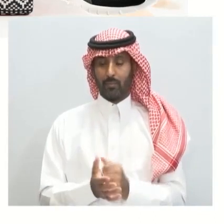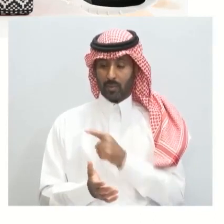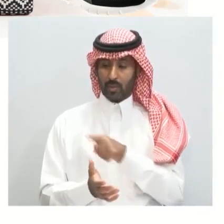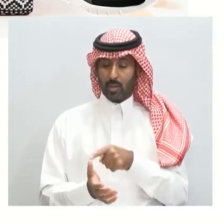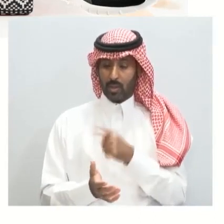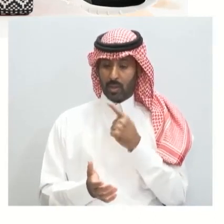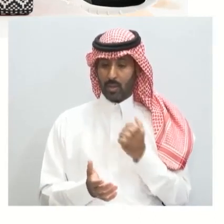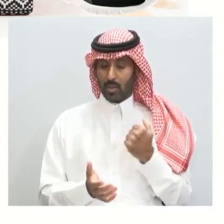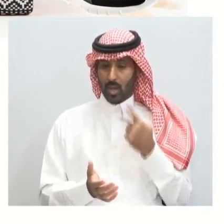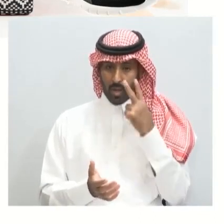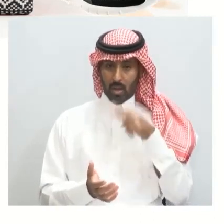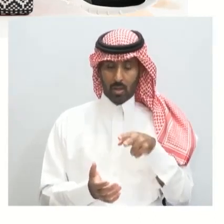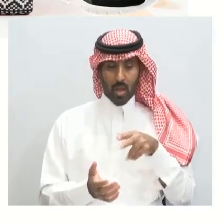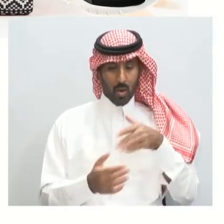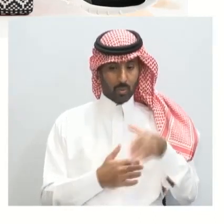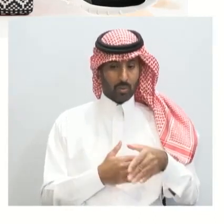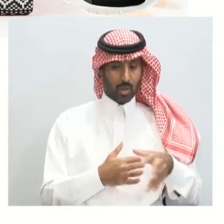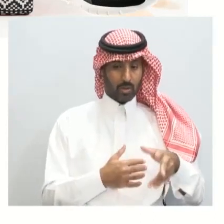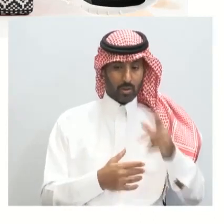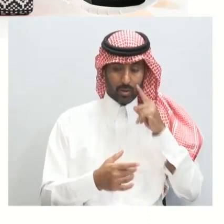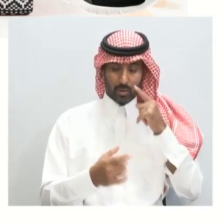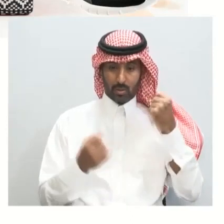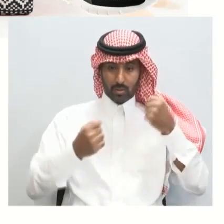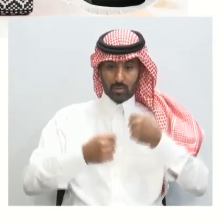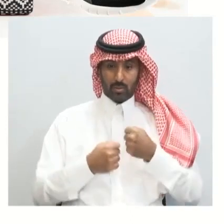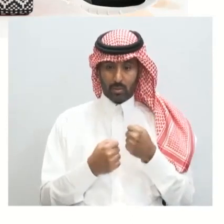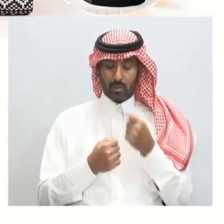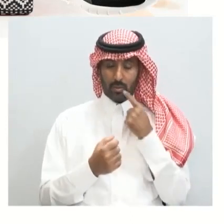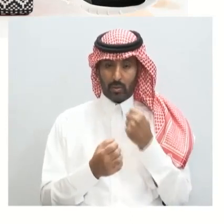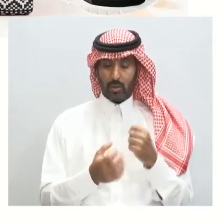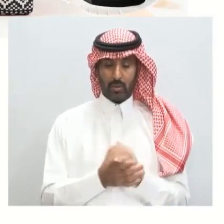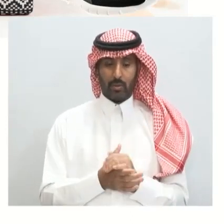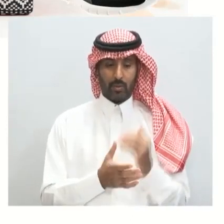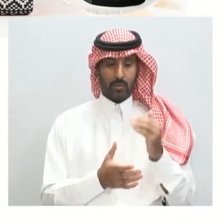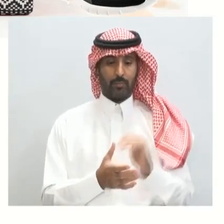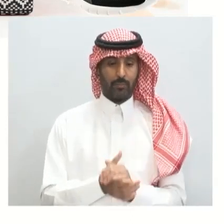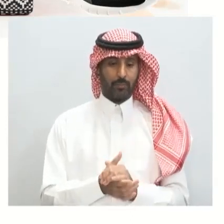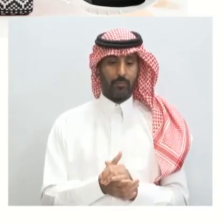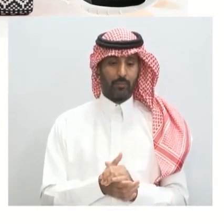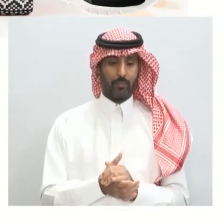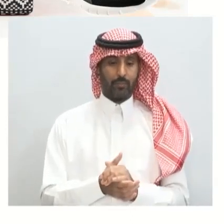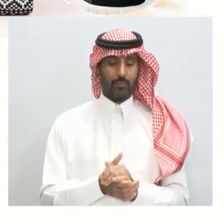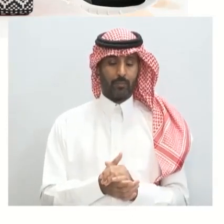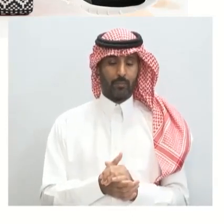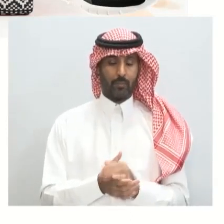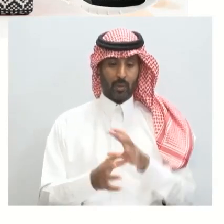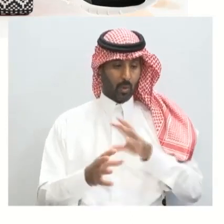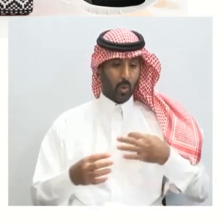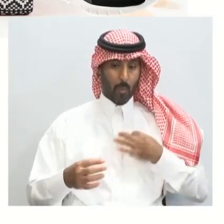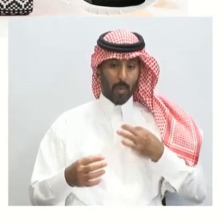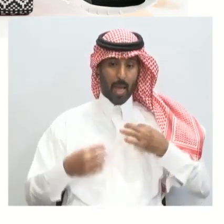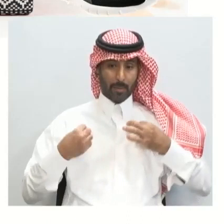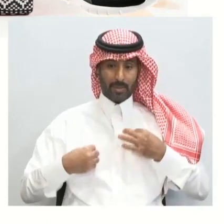It's cold outside, you might want to wear blank clothes. So we have here, clothes is plural, which makes